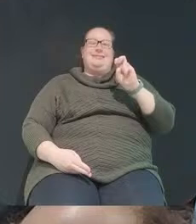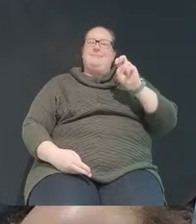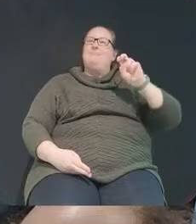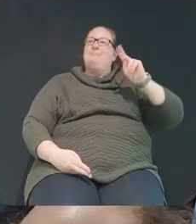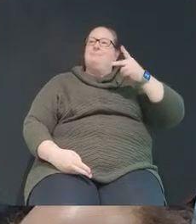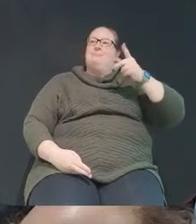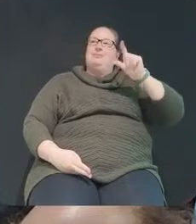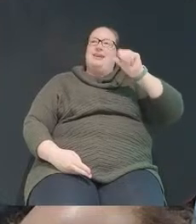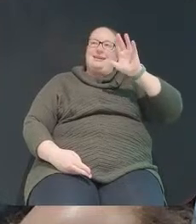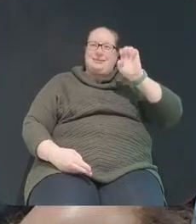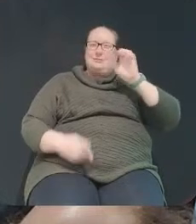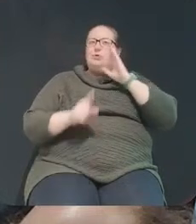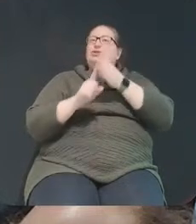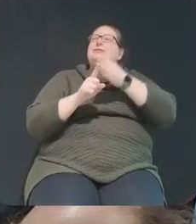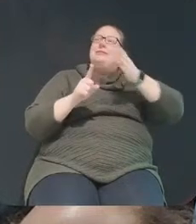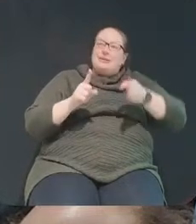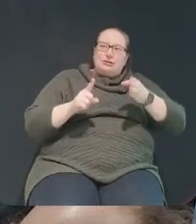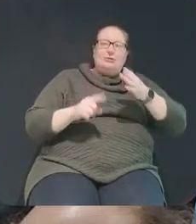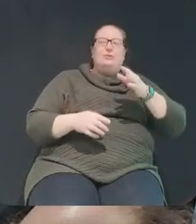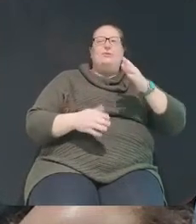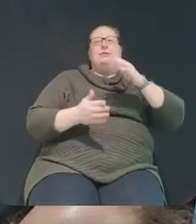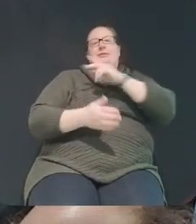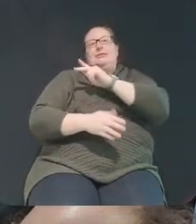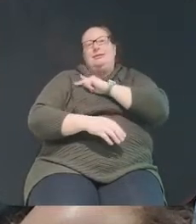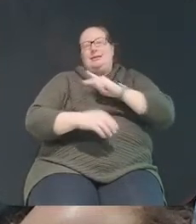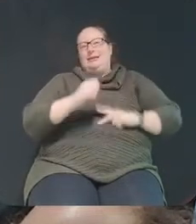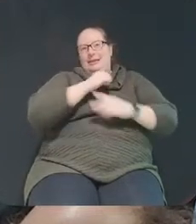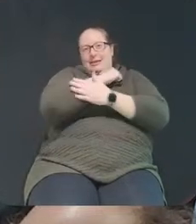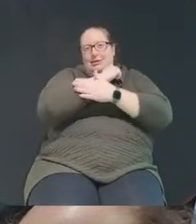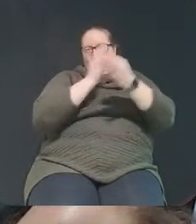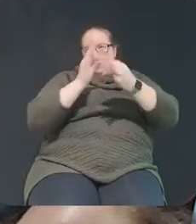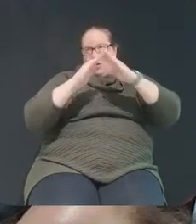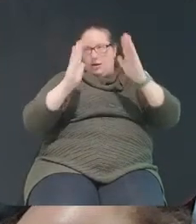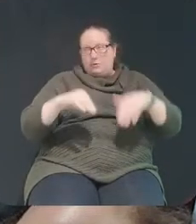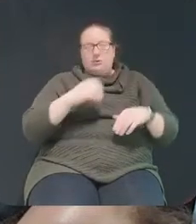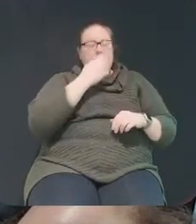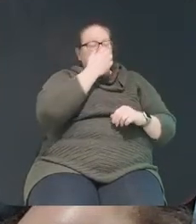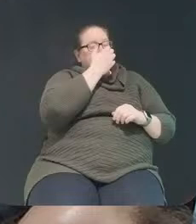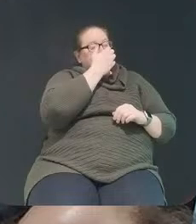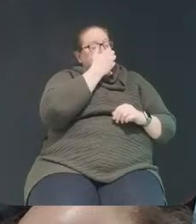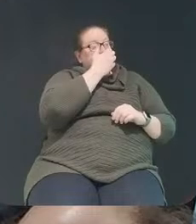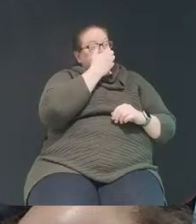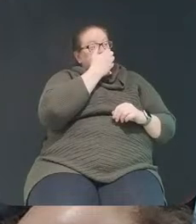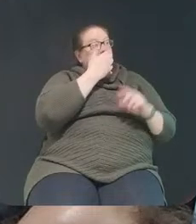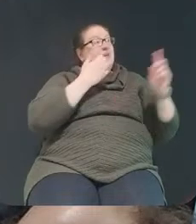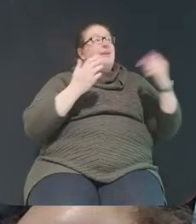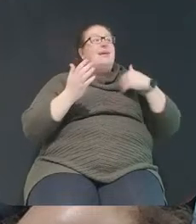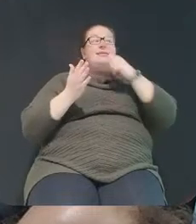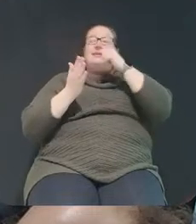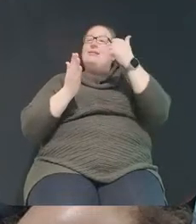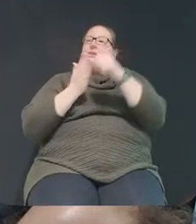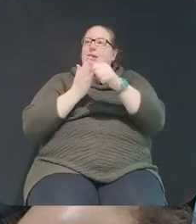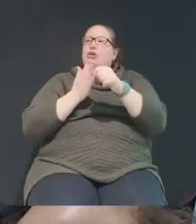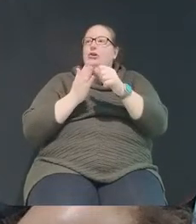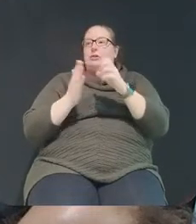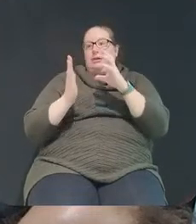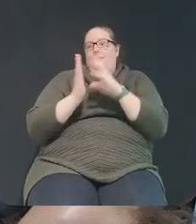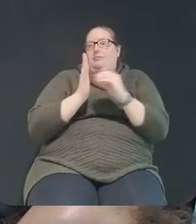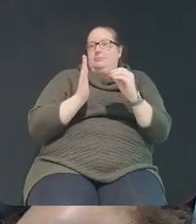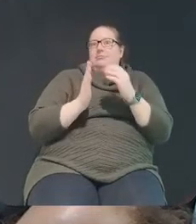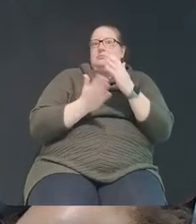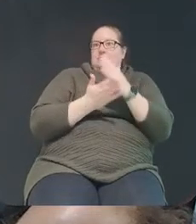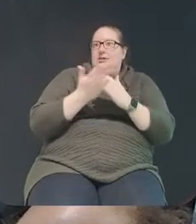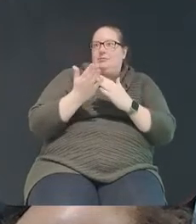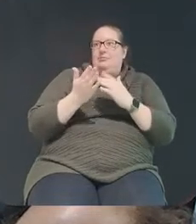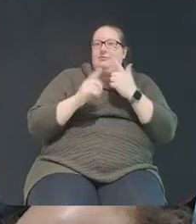Park, which is next to the King County Courthouse. The petition is accompanied by a letter that echoes some of the sentiments of the